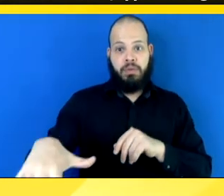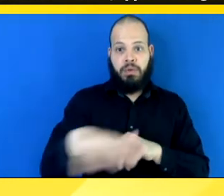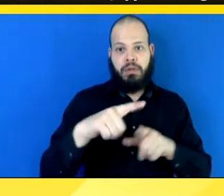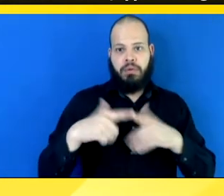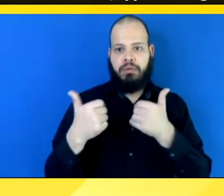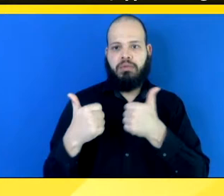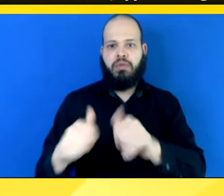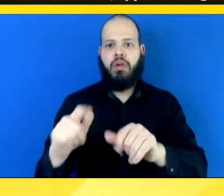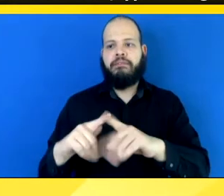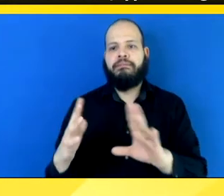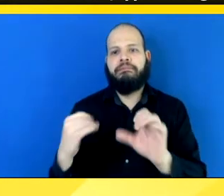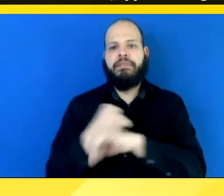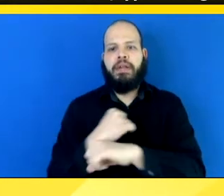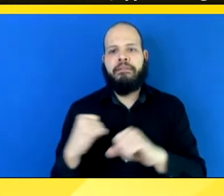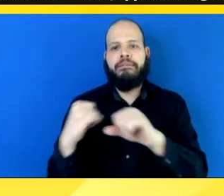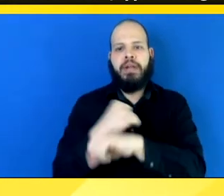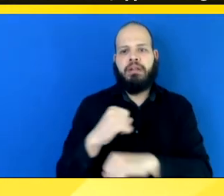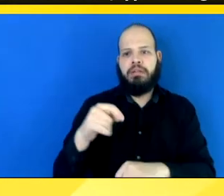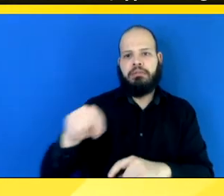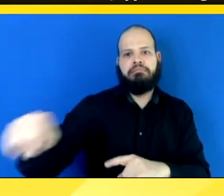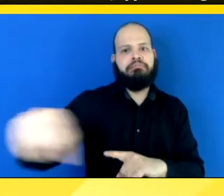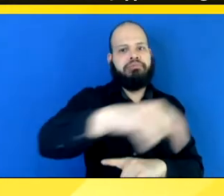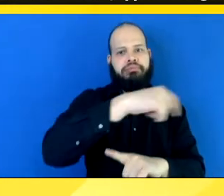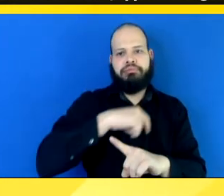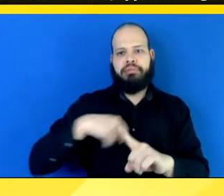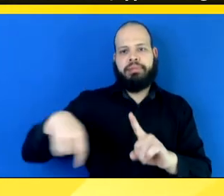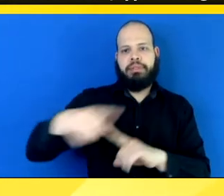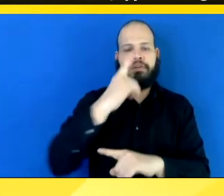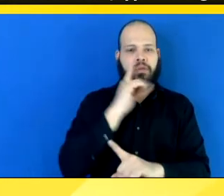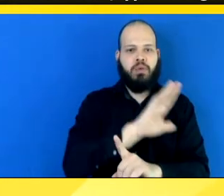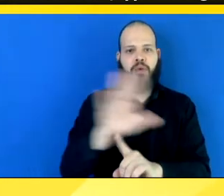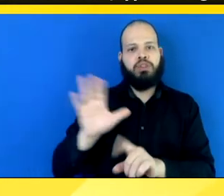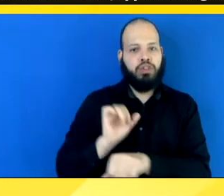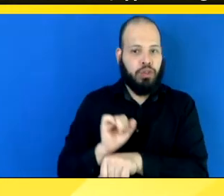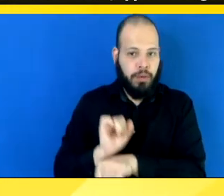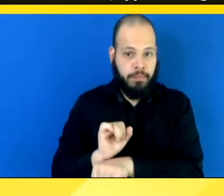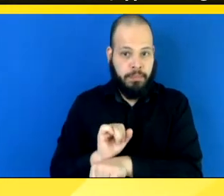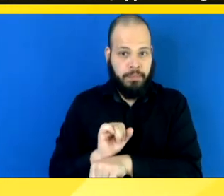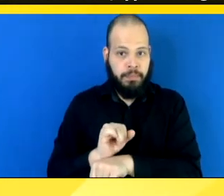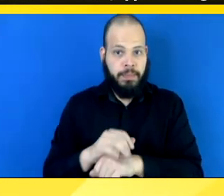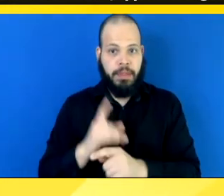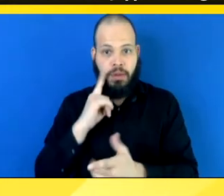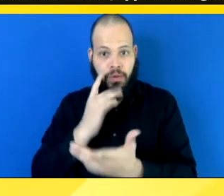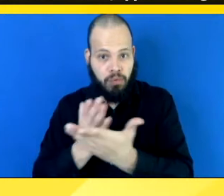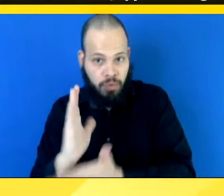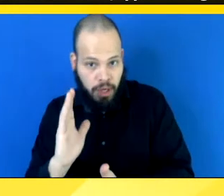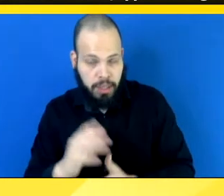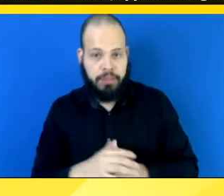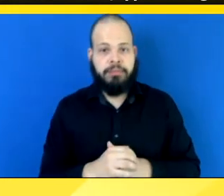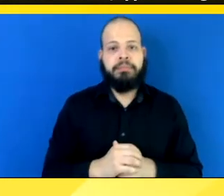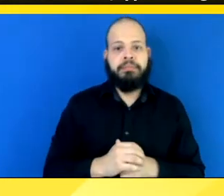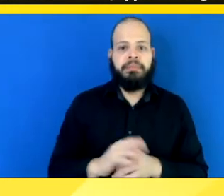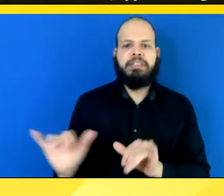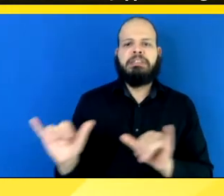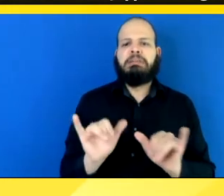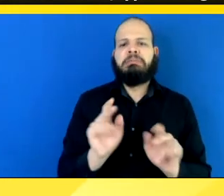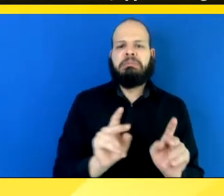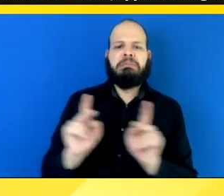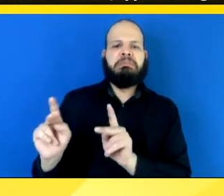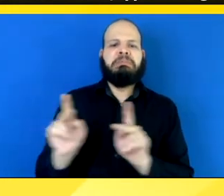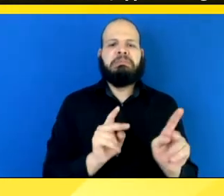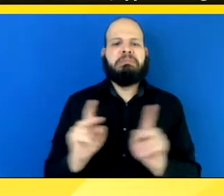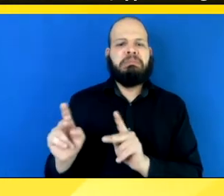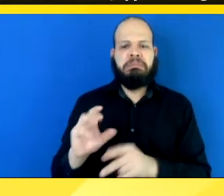hard. Union rights are civil rights, and CEOs and shareholders must not be allowed to threaten and intimidate workers who are